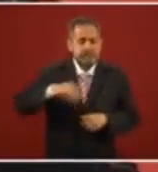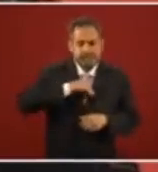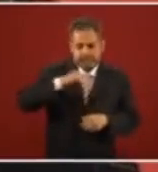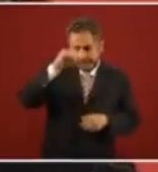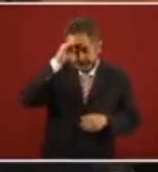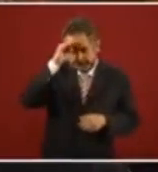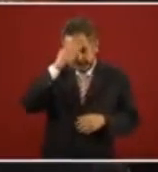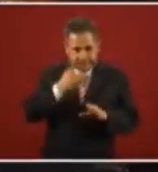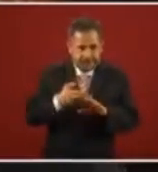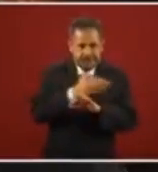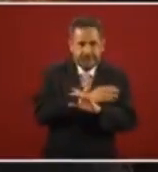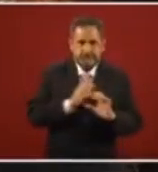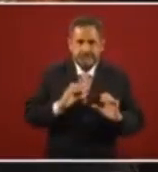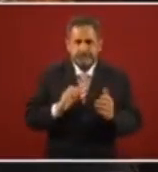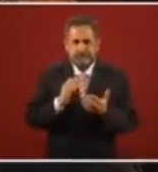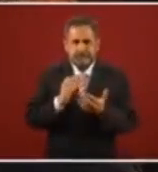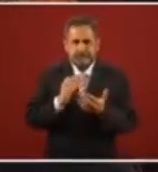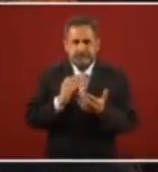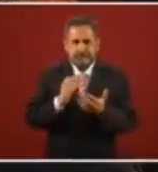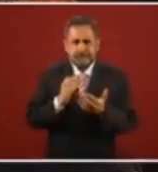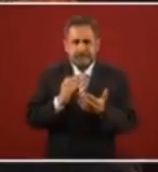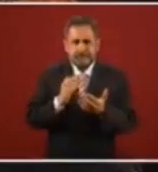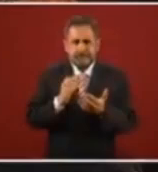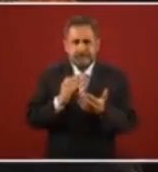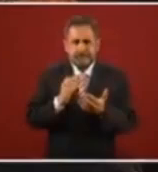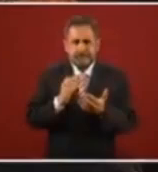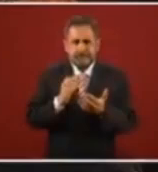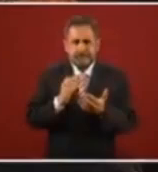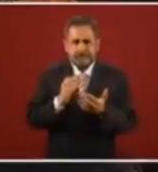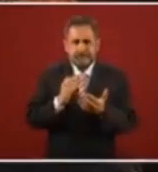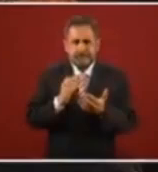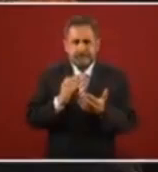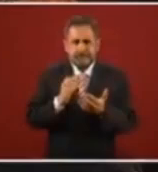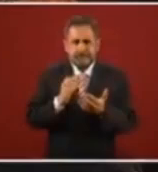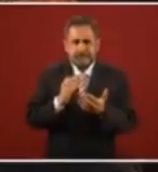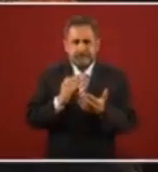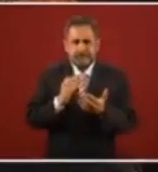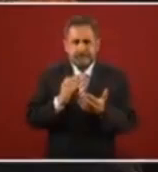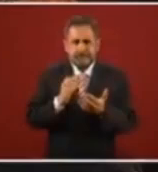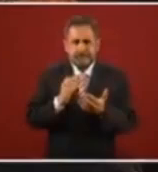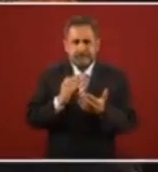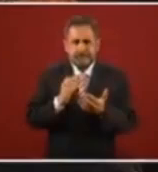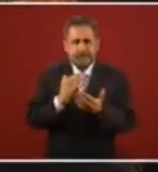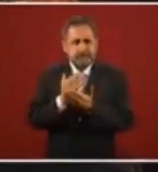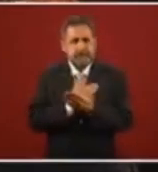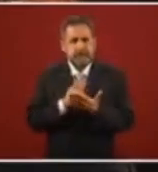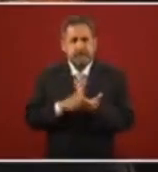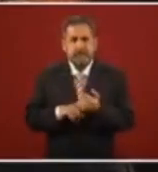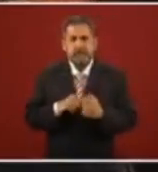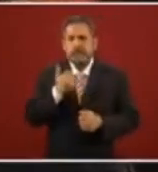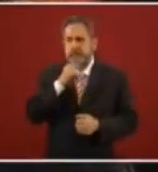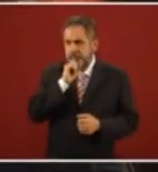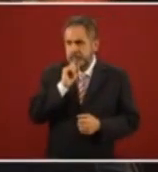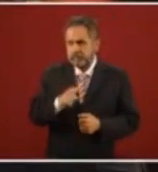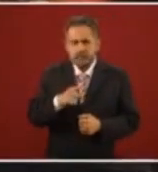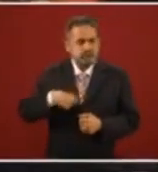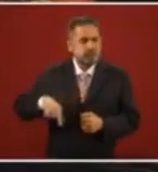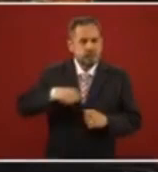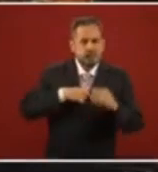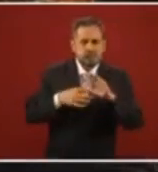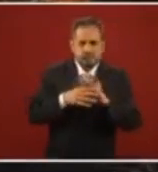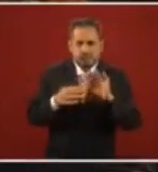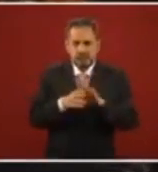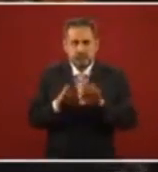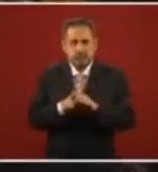...de prevención... ...y del riesgo... implica... ...regarding prevention... ...and the risks... ...that it implies... ...y asimismo... ...estamos previendo...